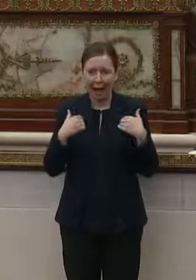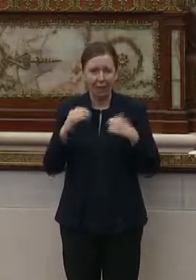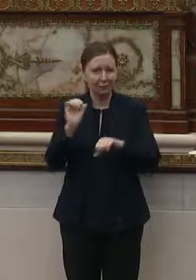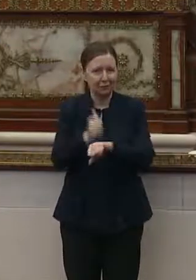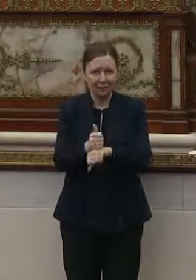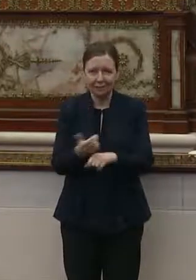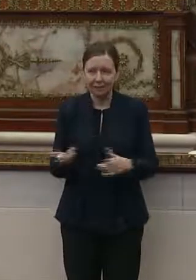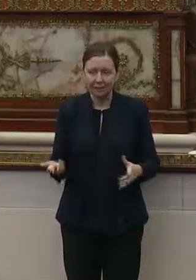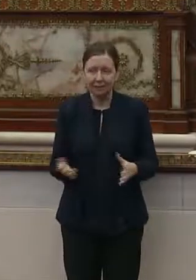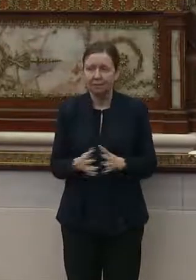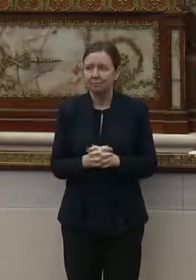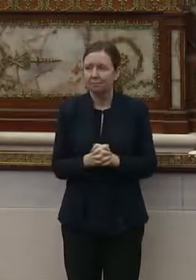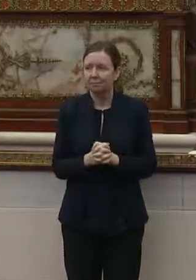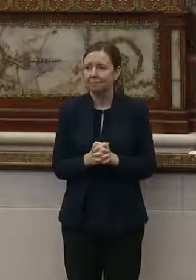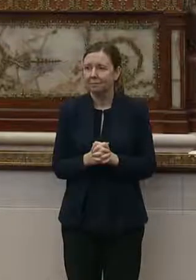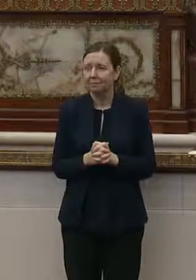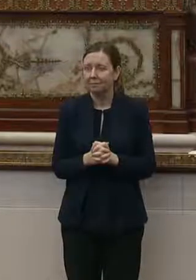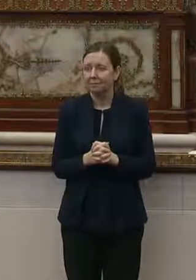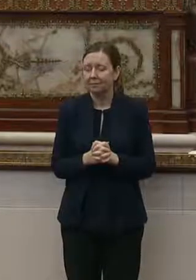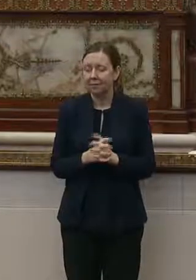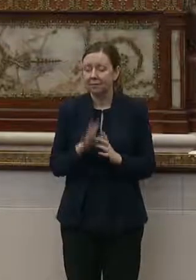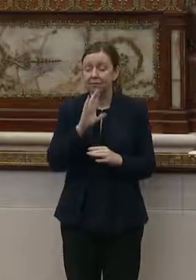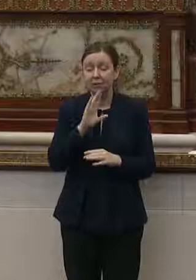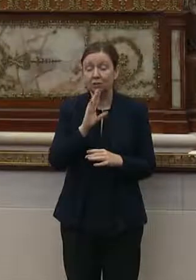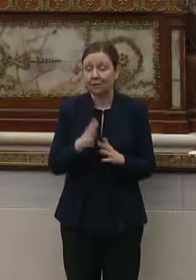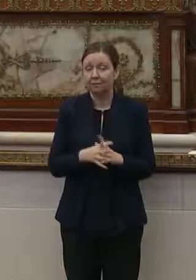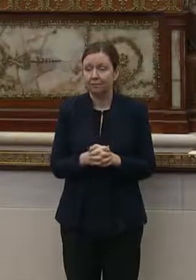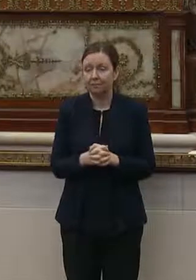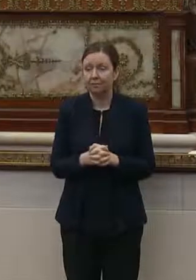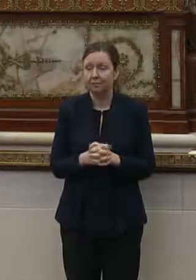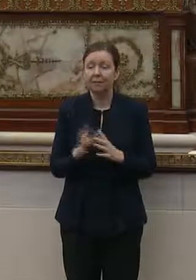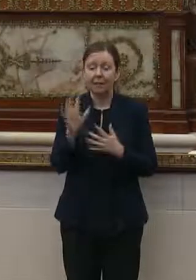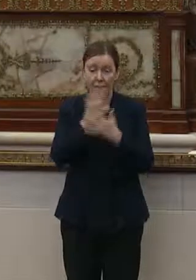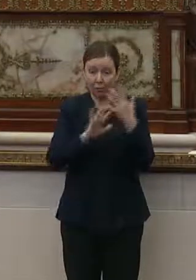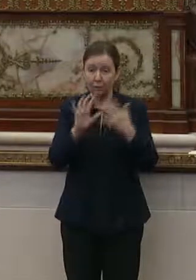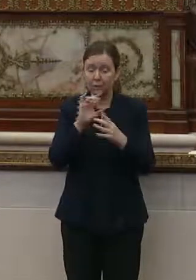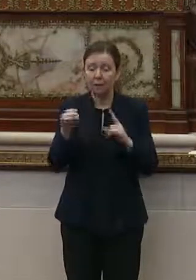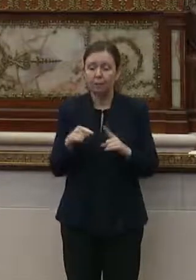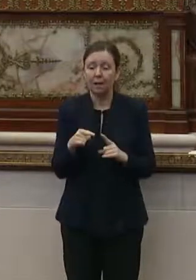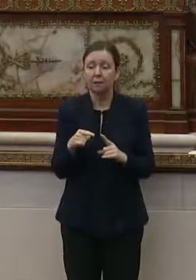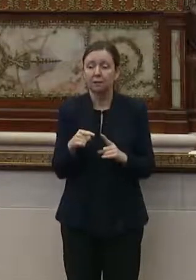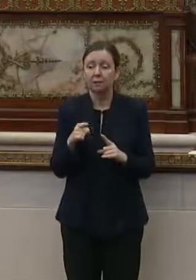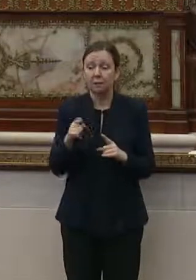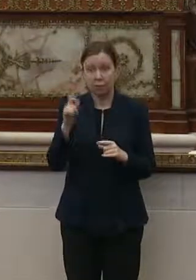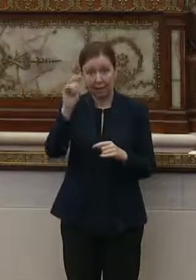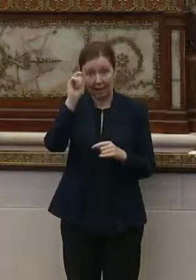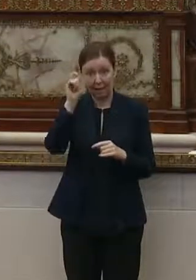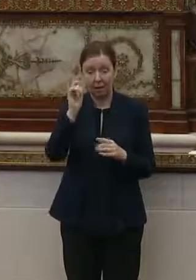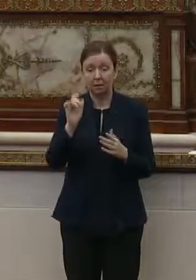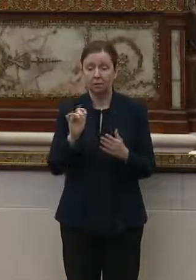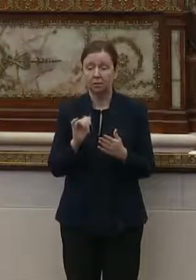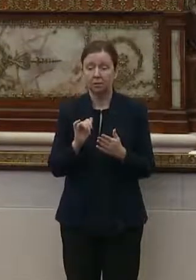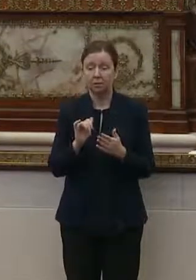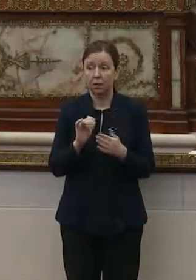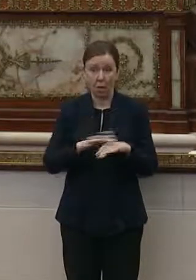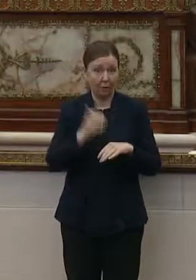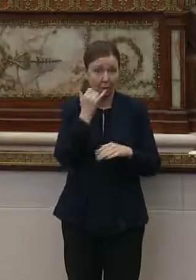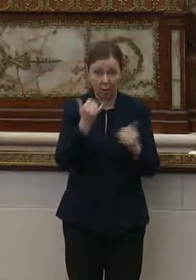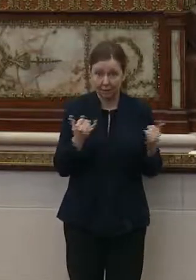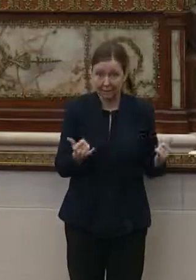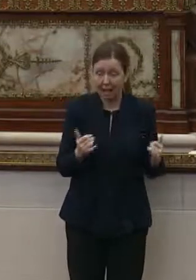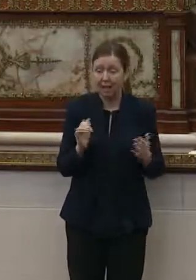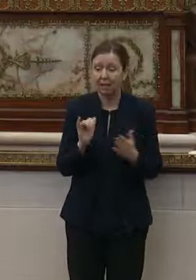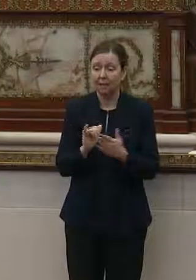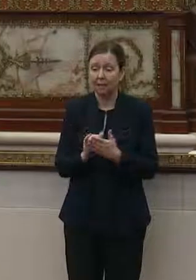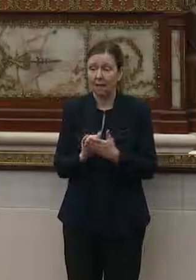yet. It's just incredibly frustrating. And it's confusing when you acknowledge on our call today